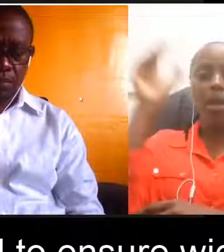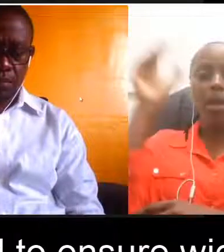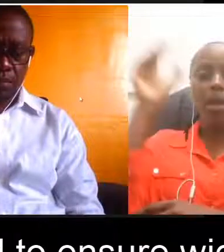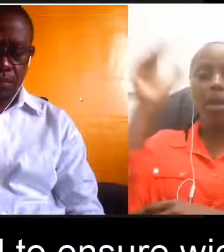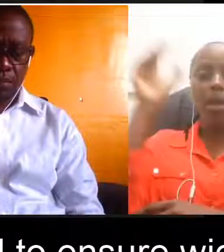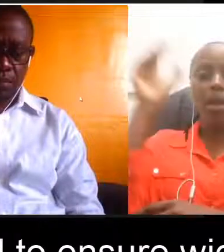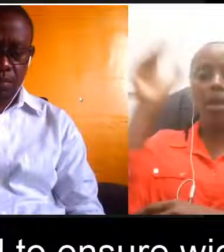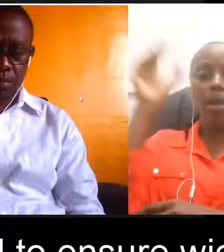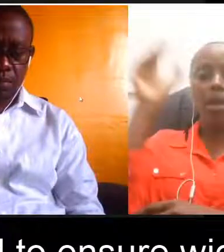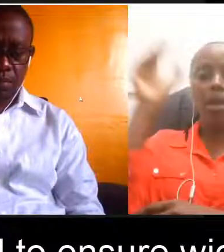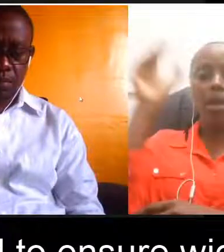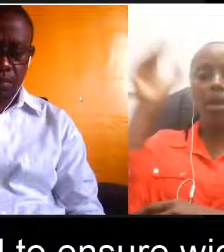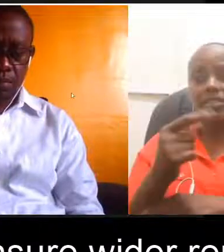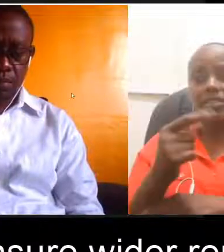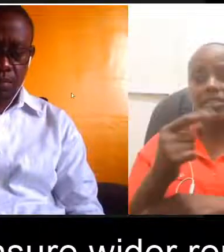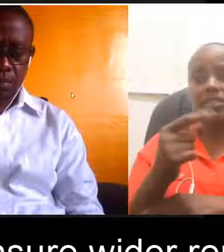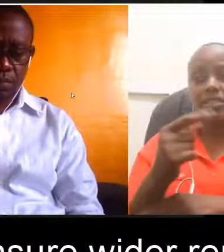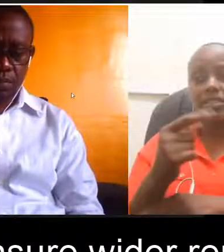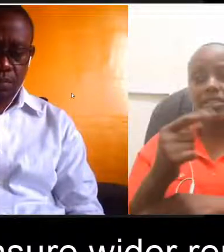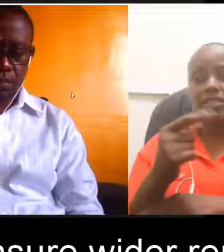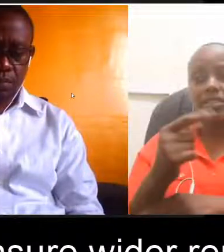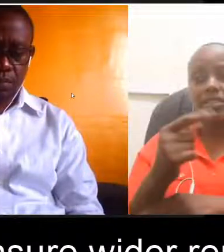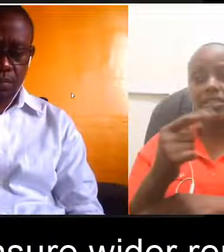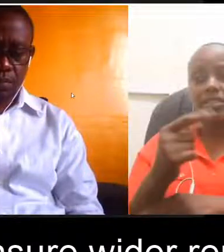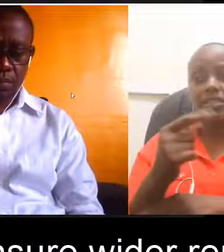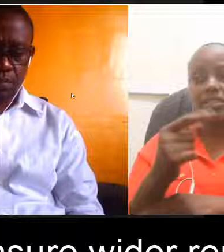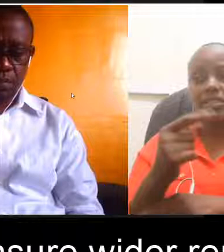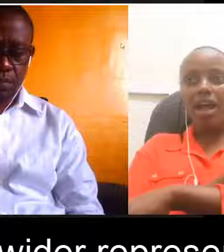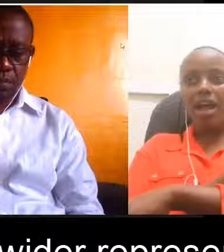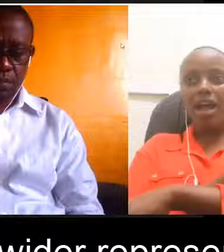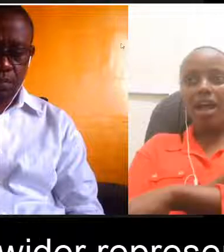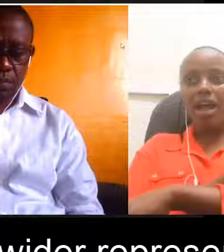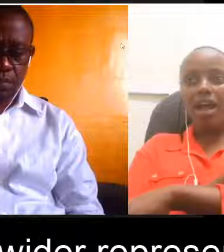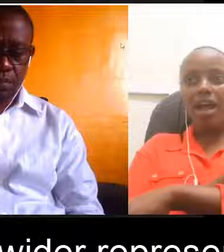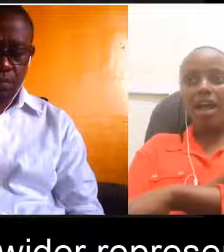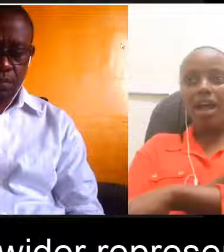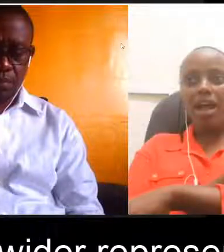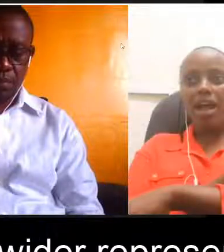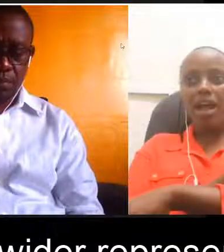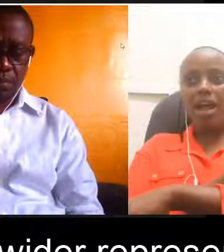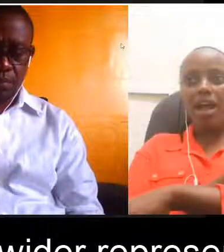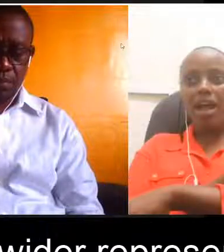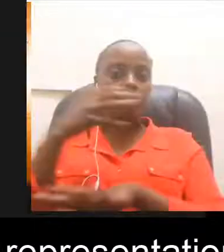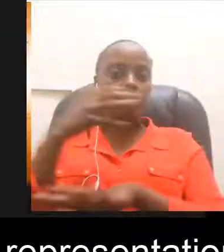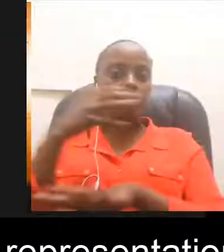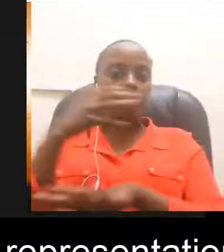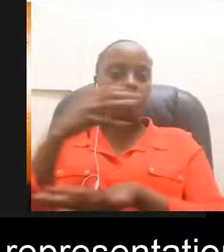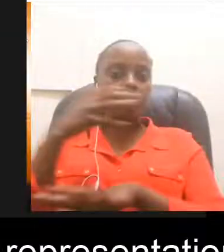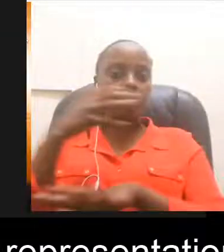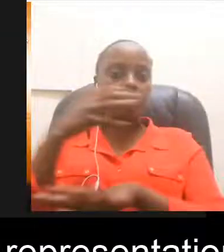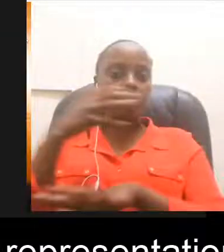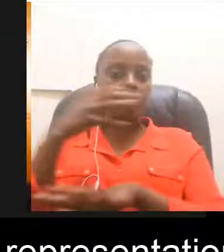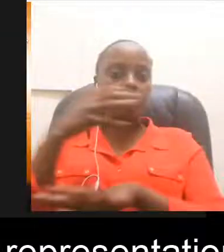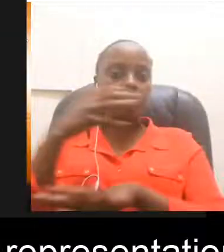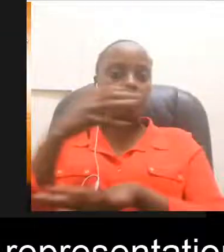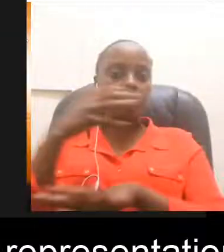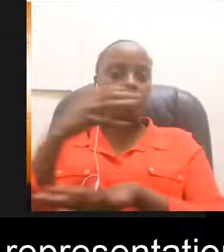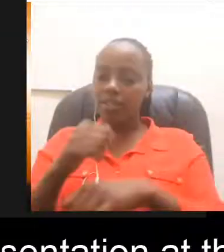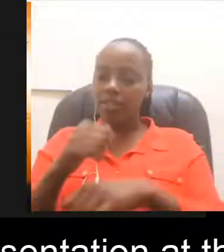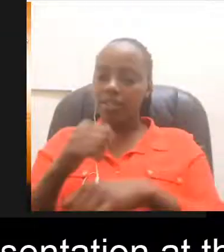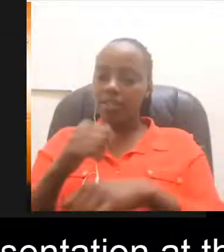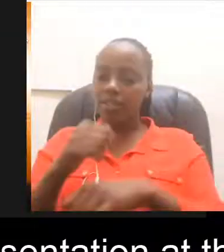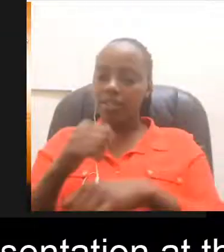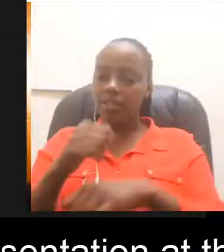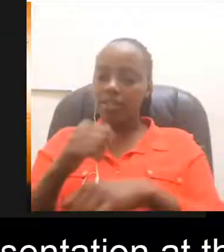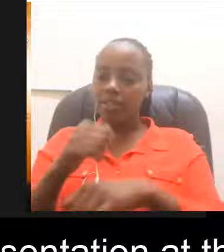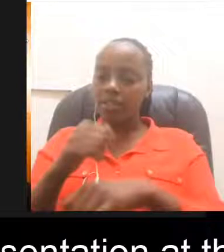tests some level of power, then it becomes very difficult for them to give it back. So we need to make sure that this particular